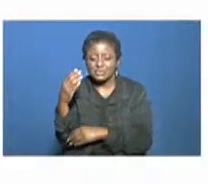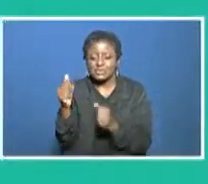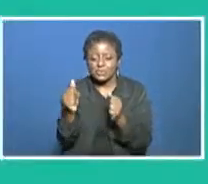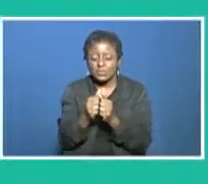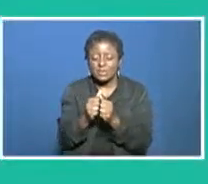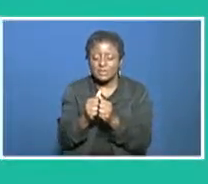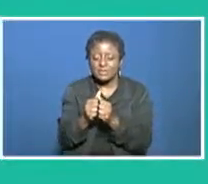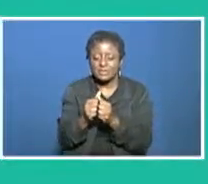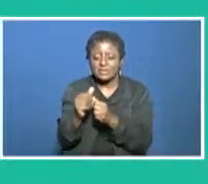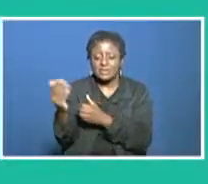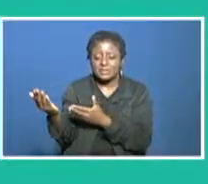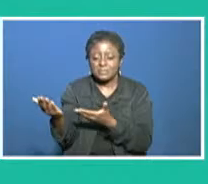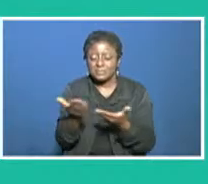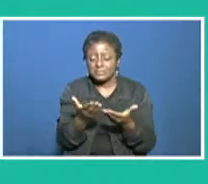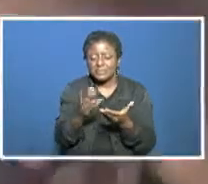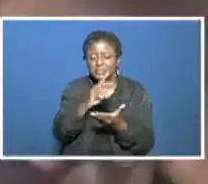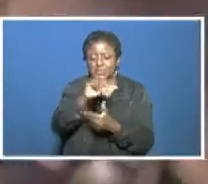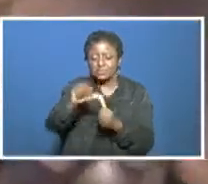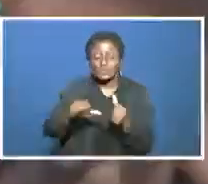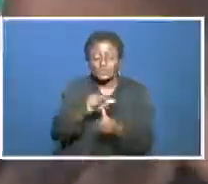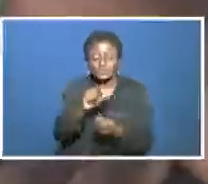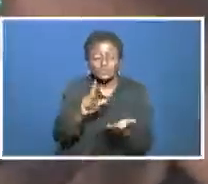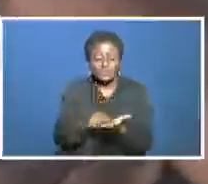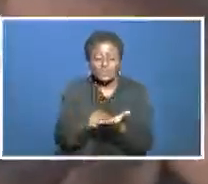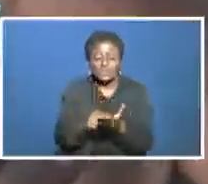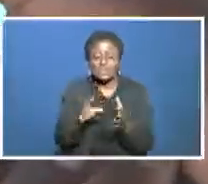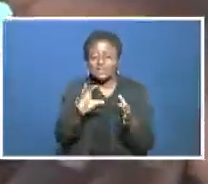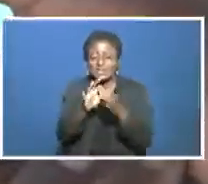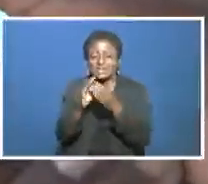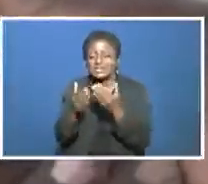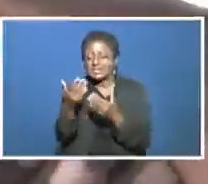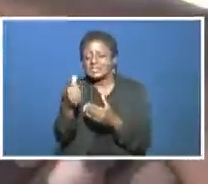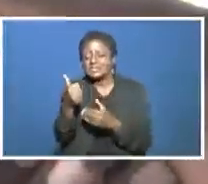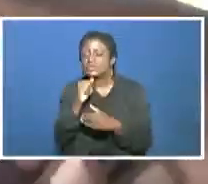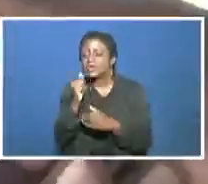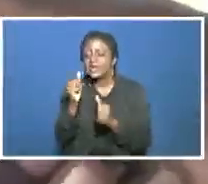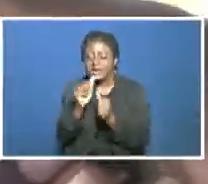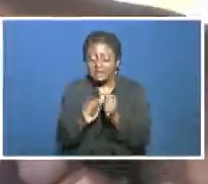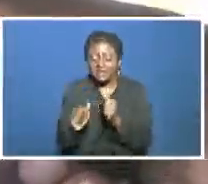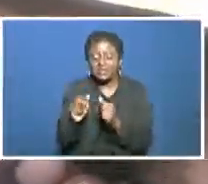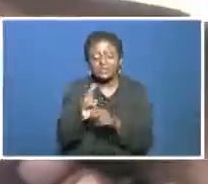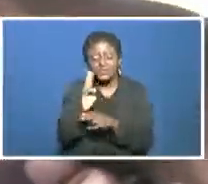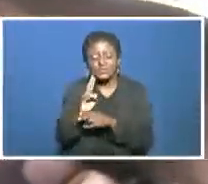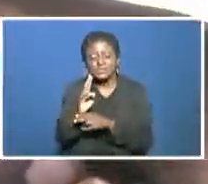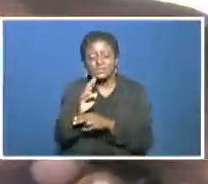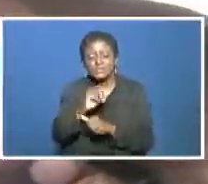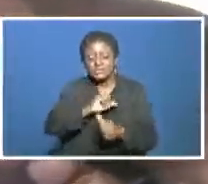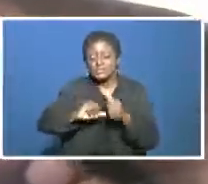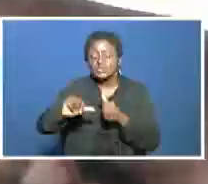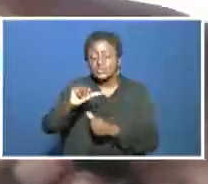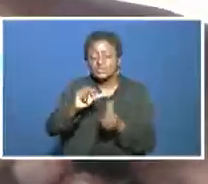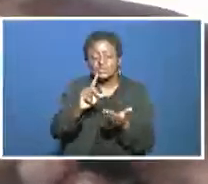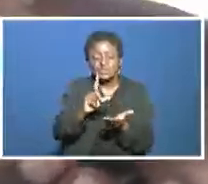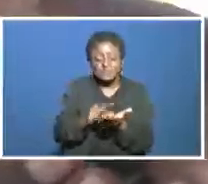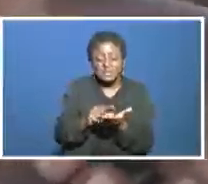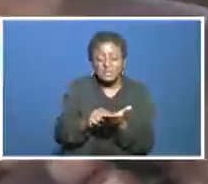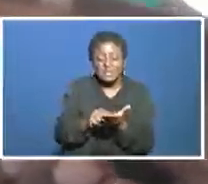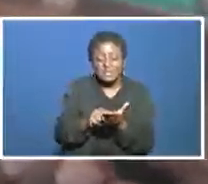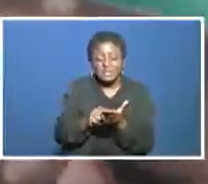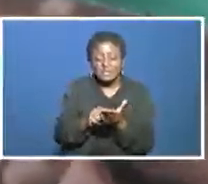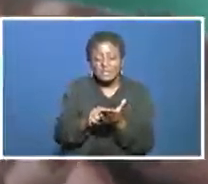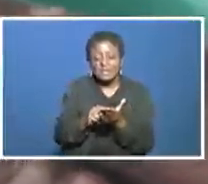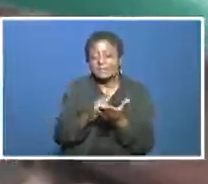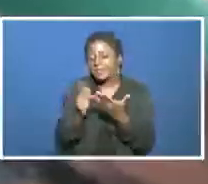easier. However, challenges remain. Not everyone uses the social media platform for the right stuff. And I would